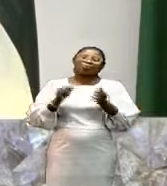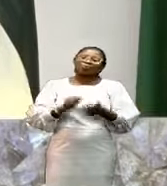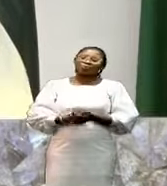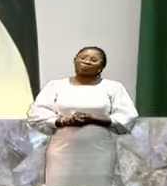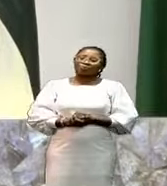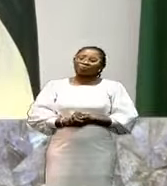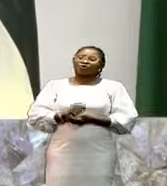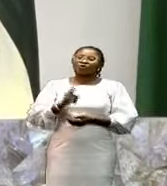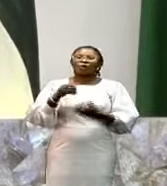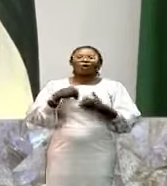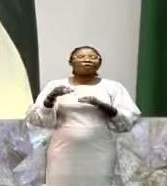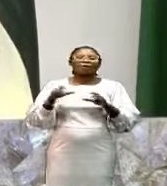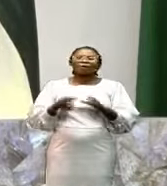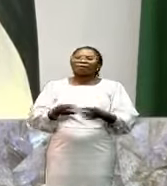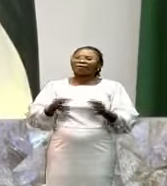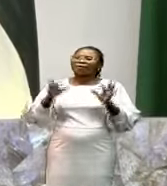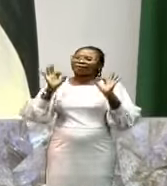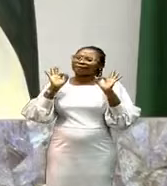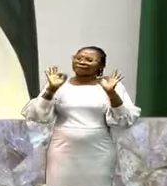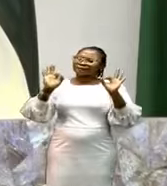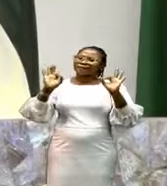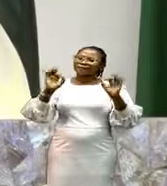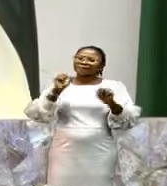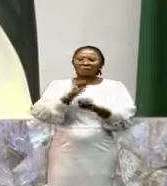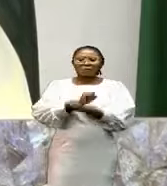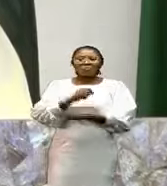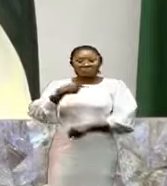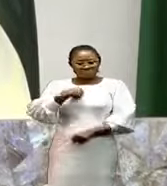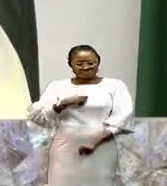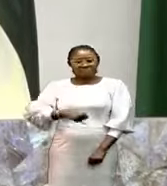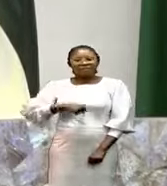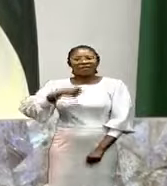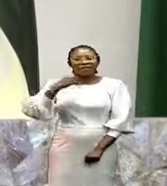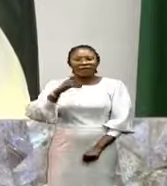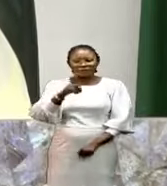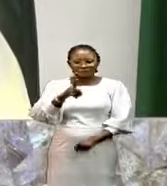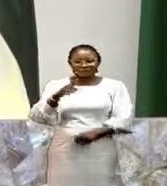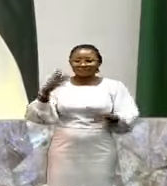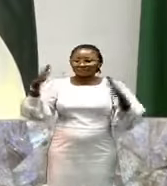You have done a great job. I am proud of you.